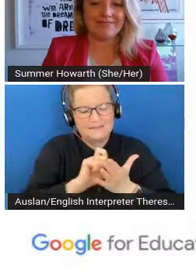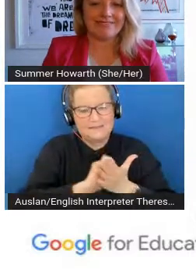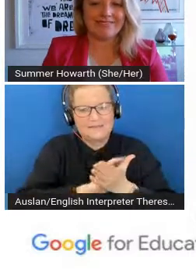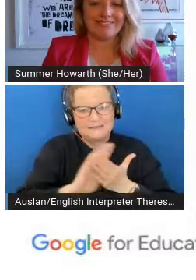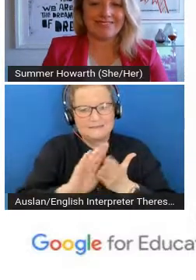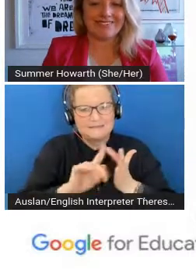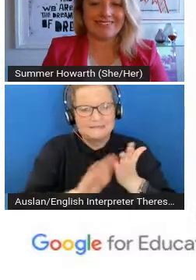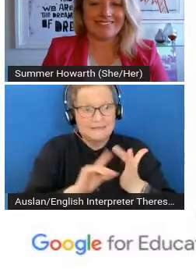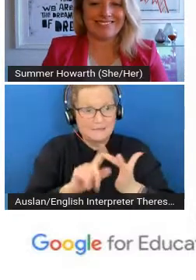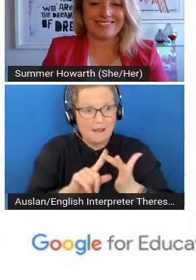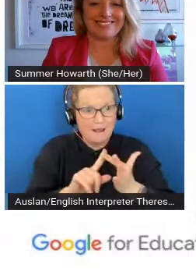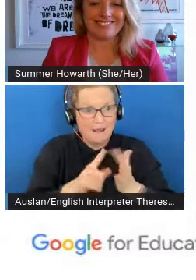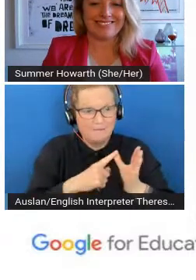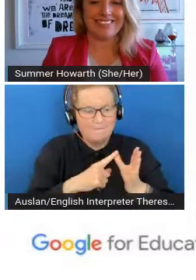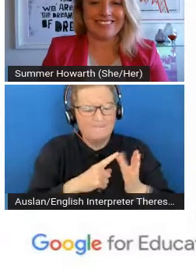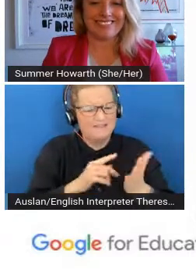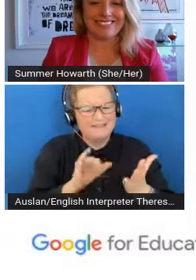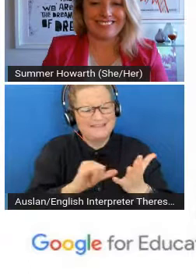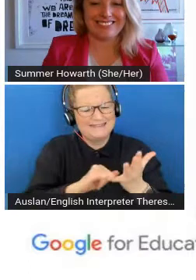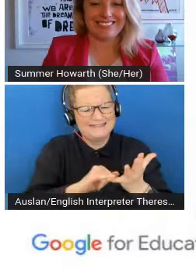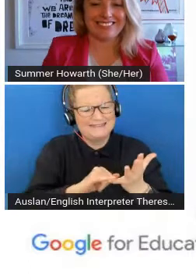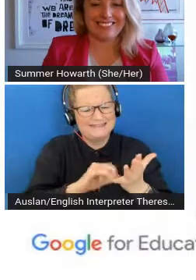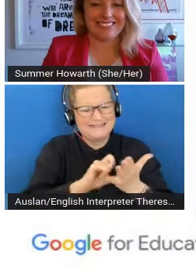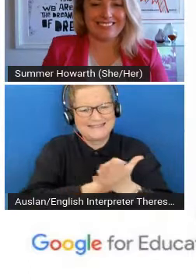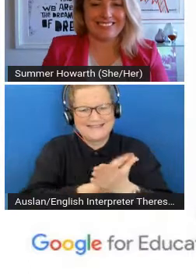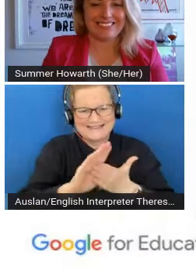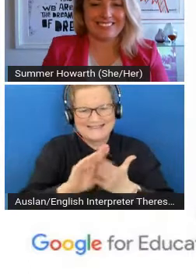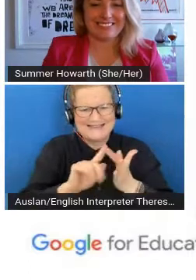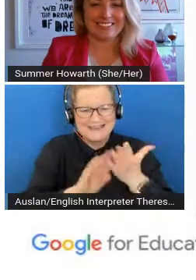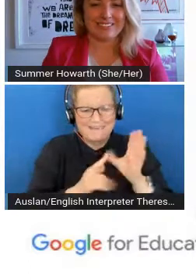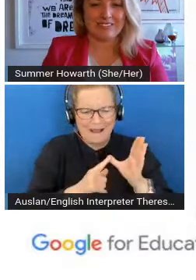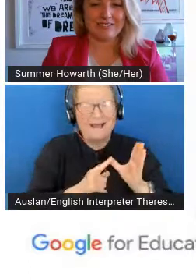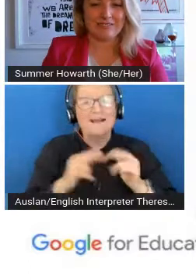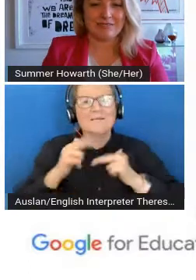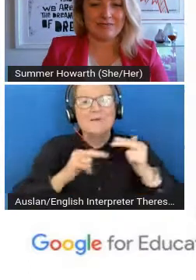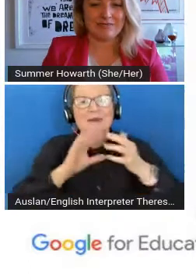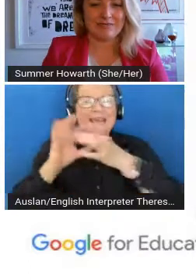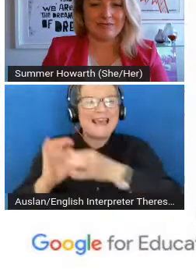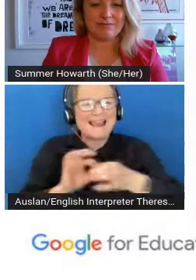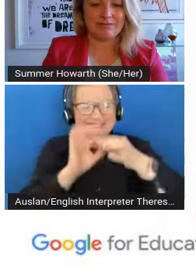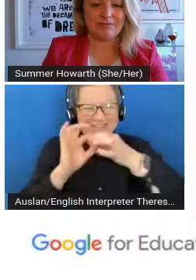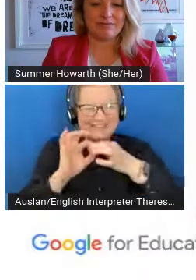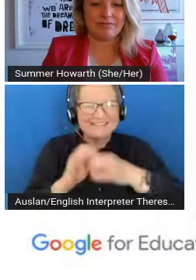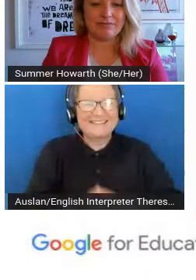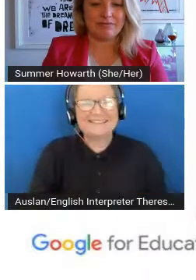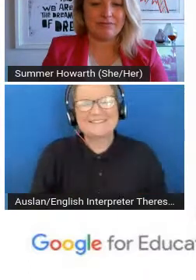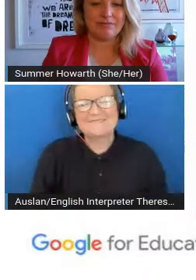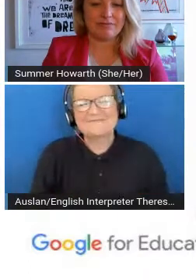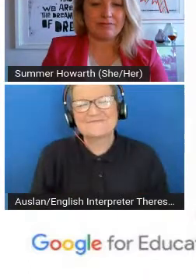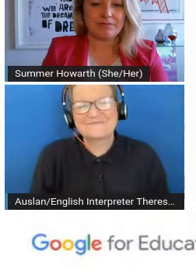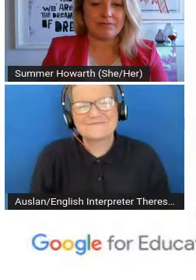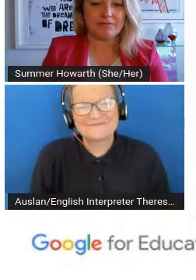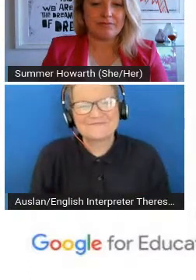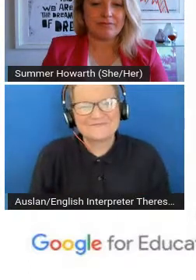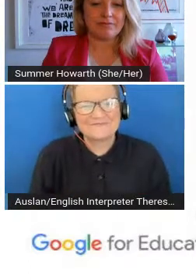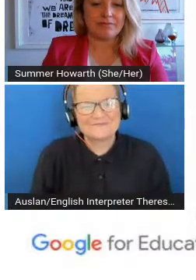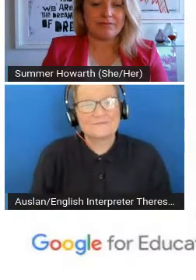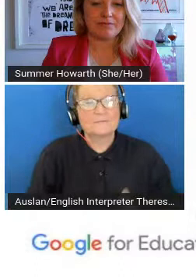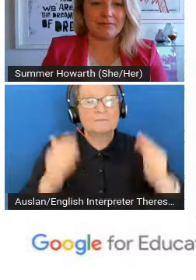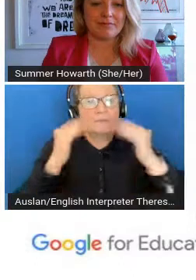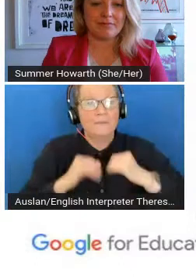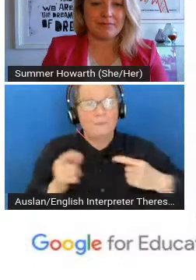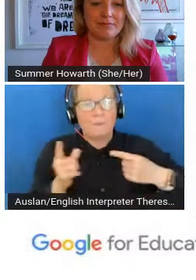talk about this forever. The input phase, new information, spaced learning opportunity,